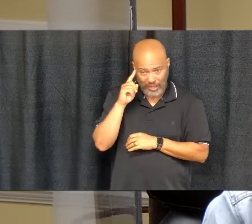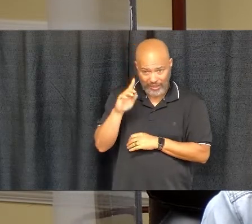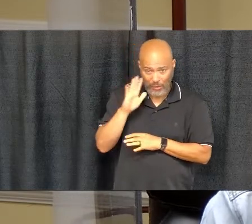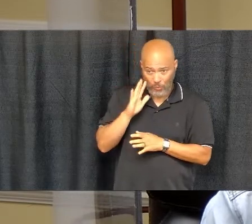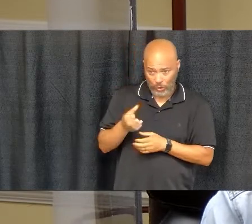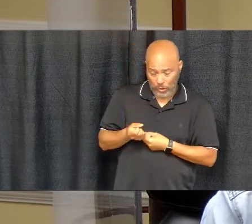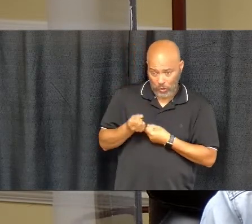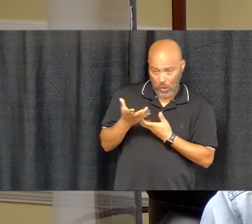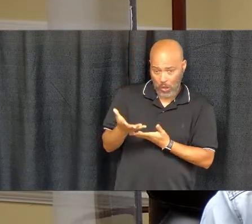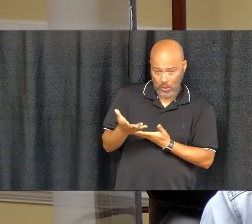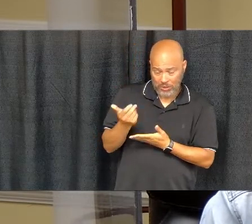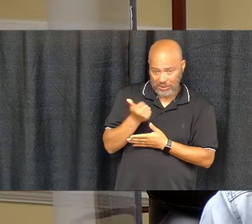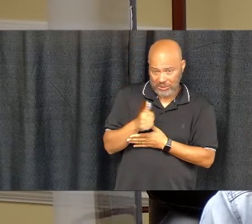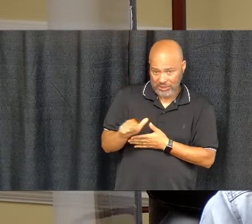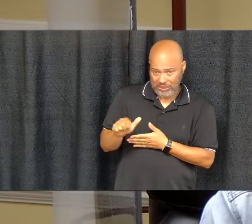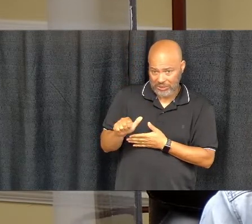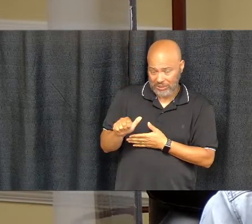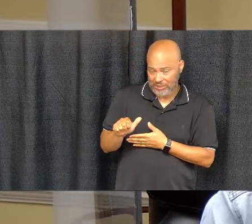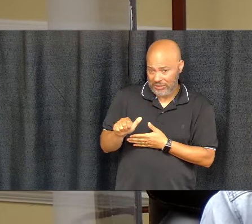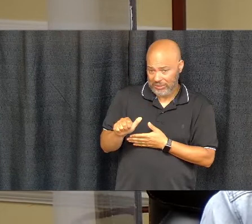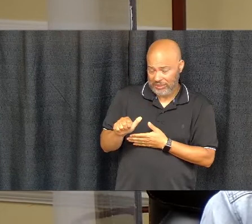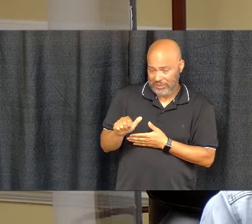cause that